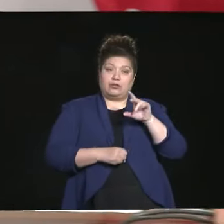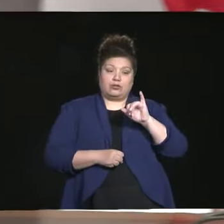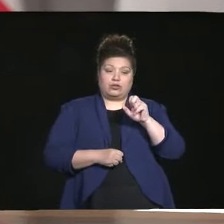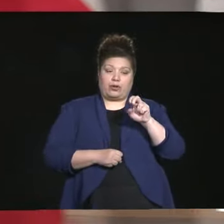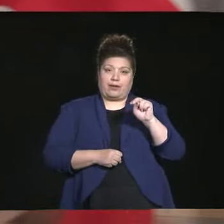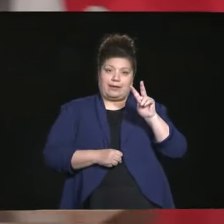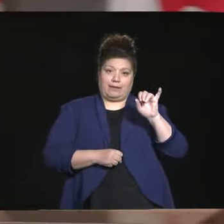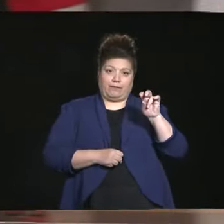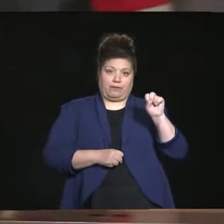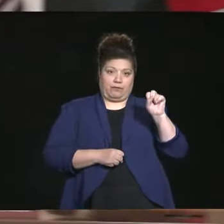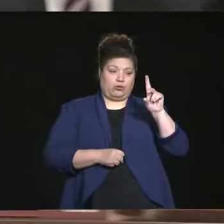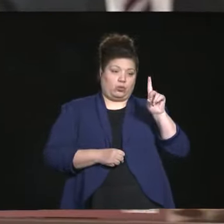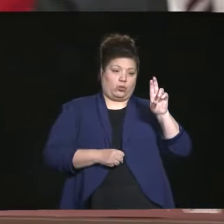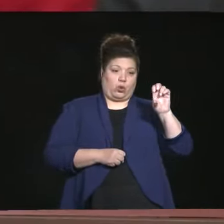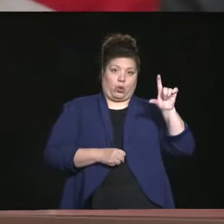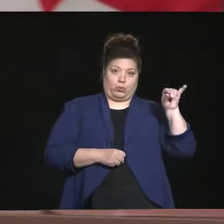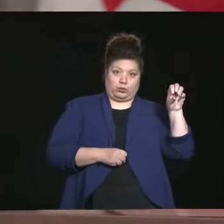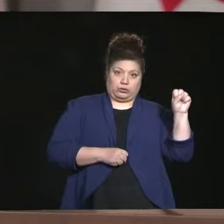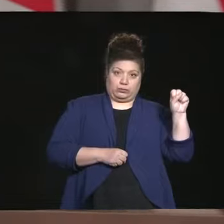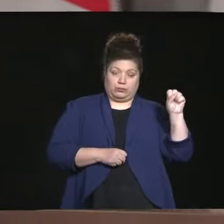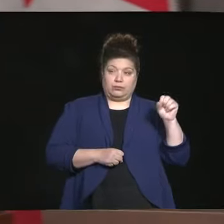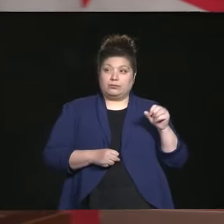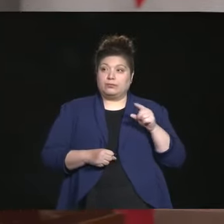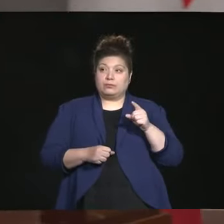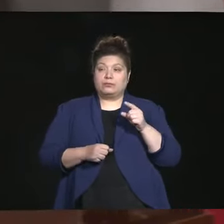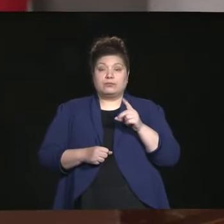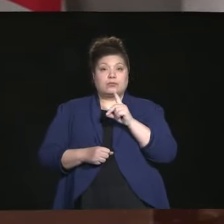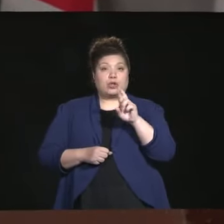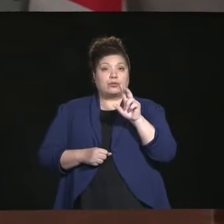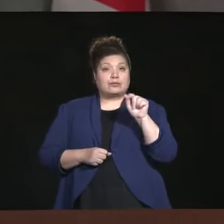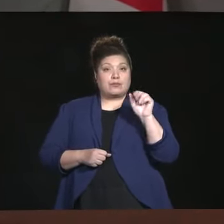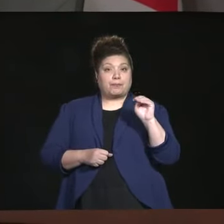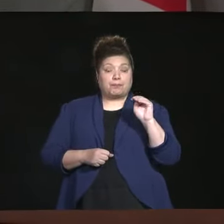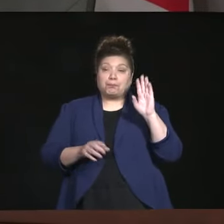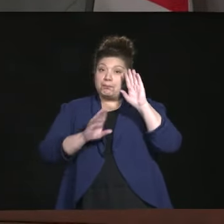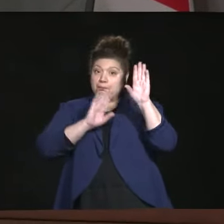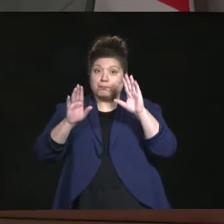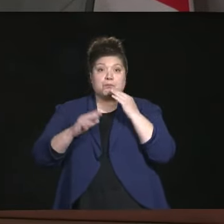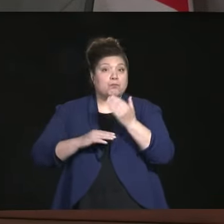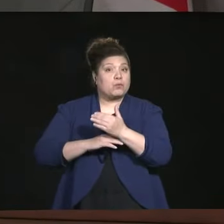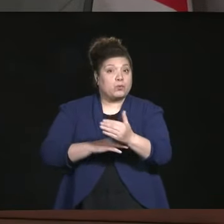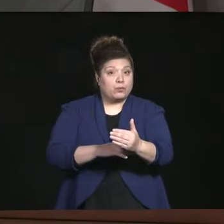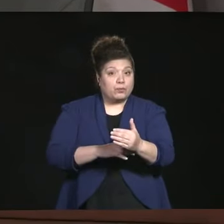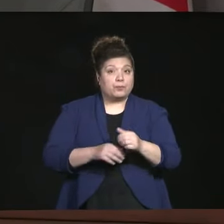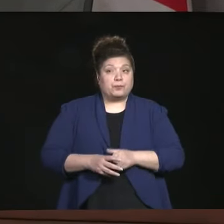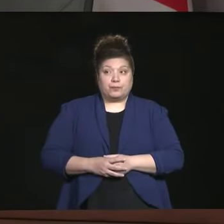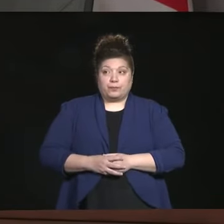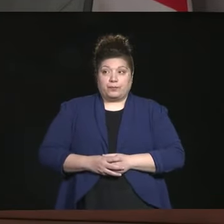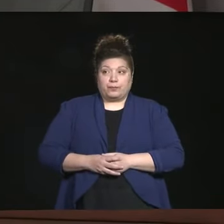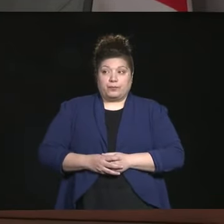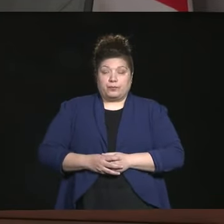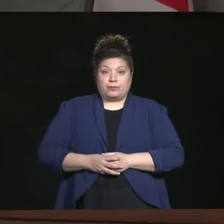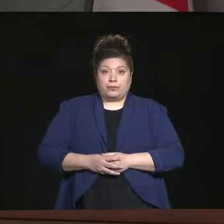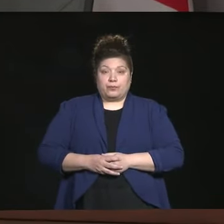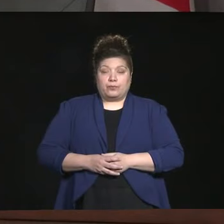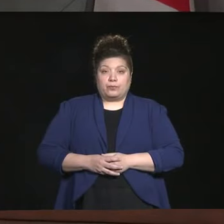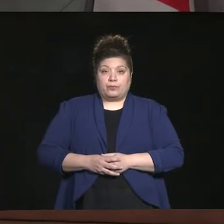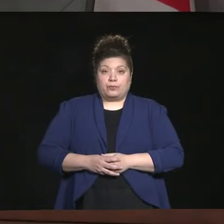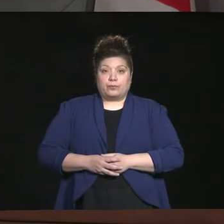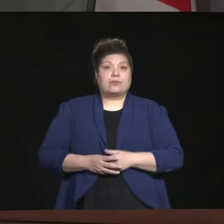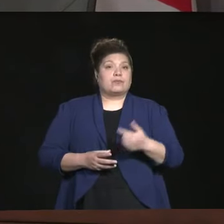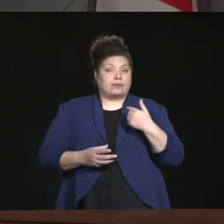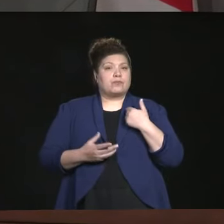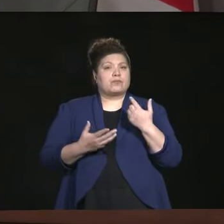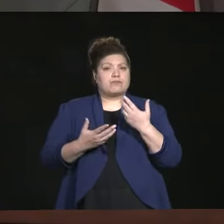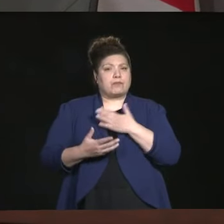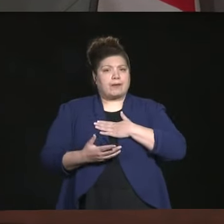Bonjour à toutes et à tous. Good morning, everyone. So I'm going to begin by an update on our number of cases. But I'm